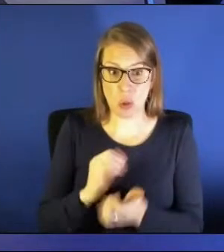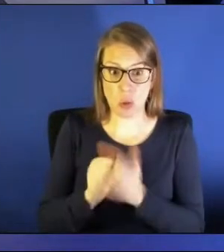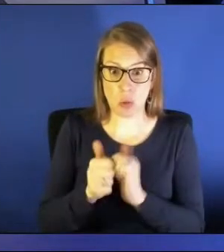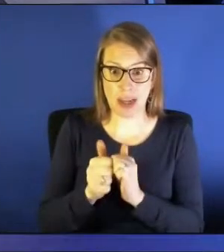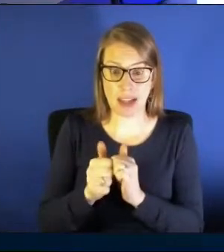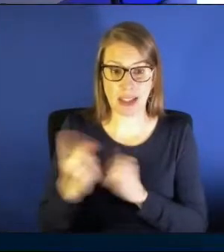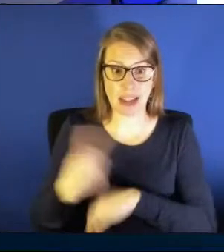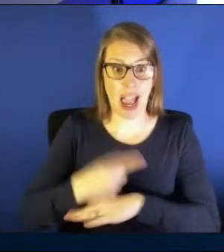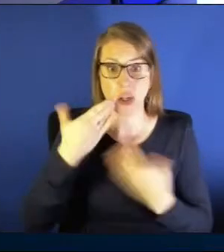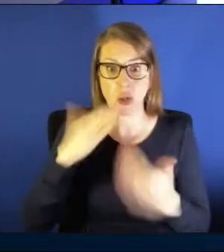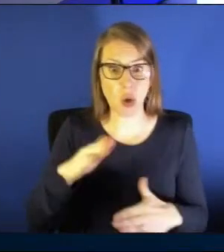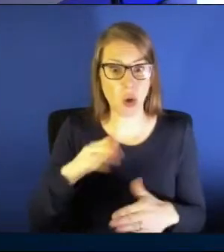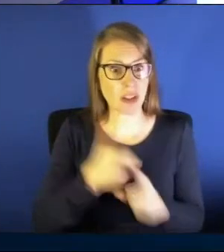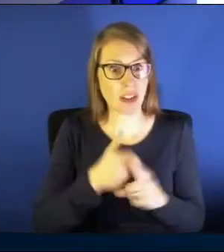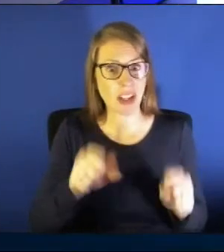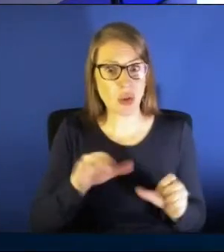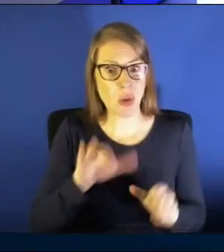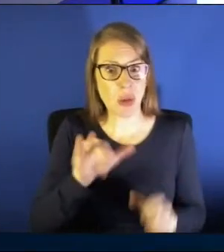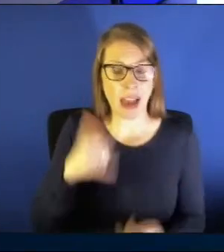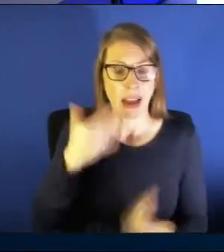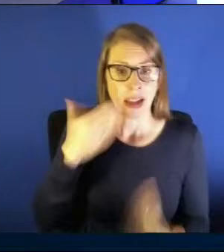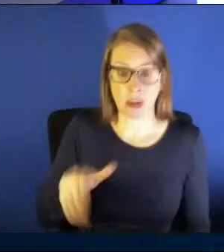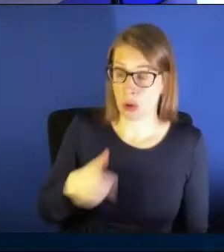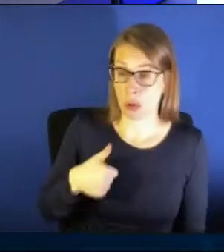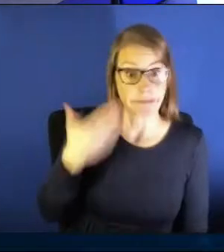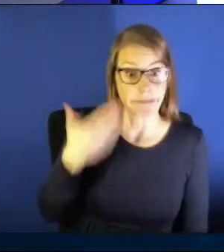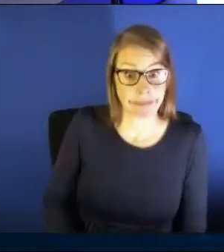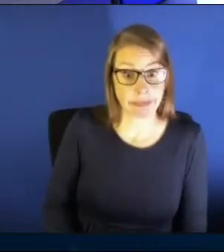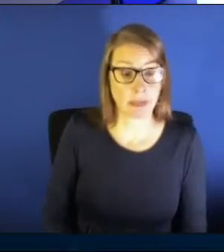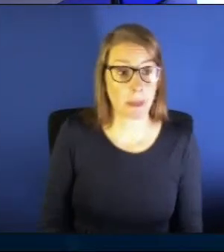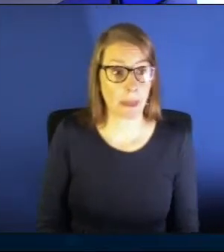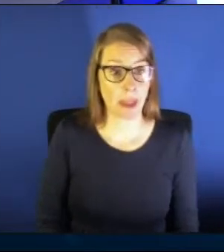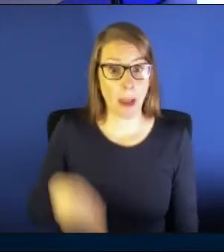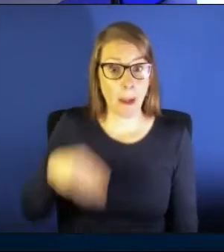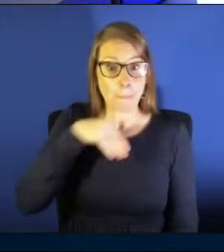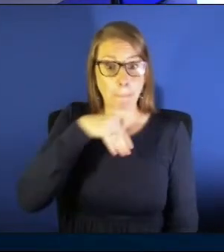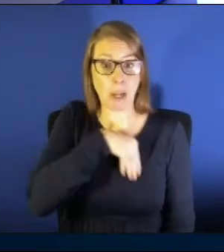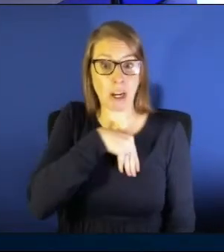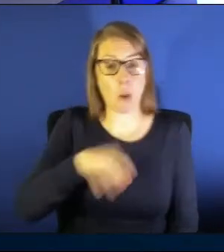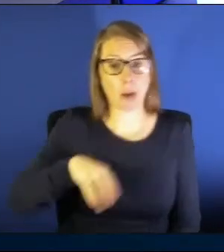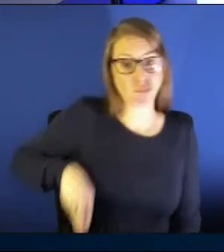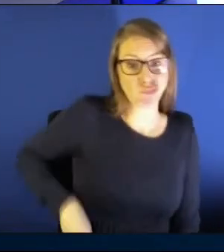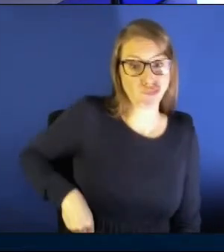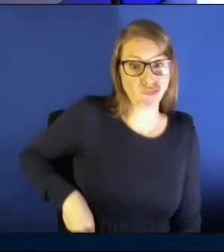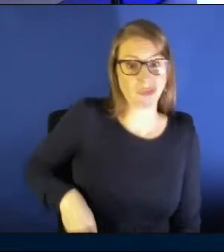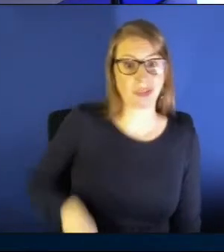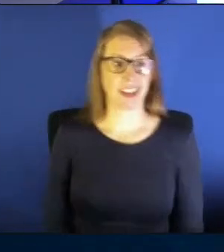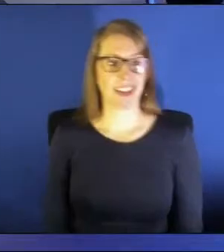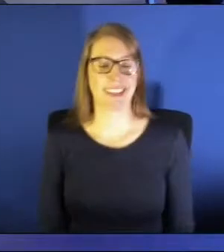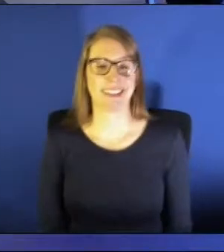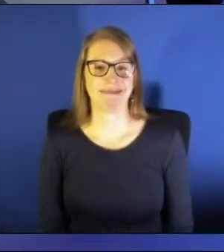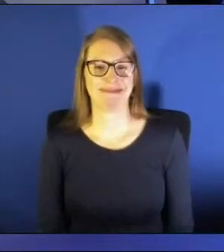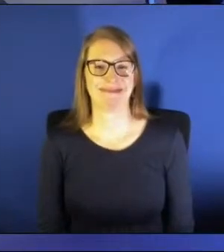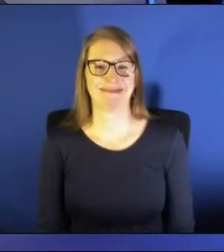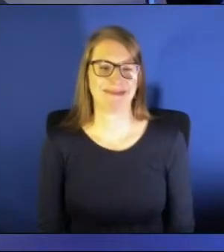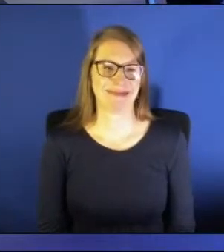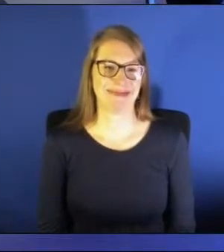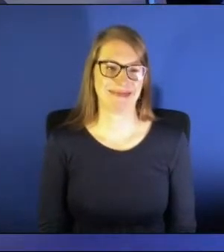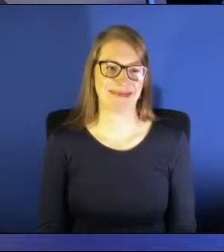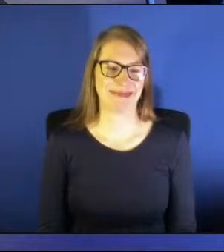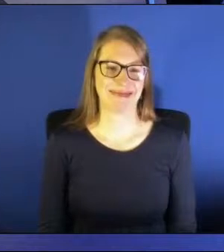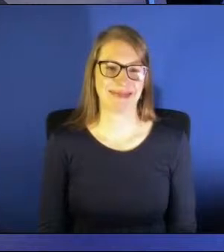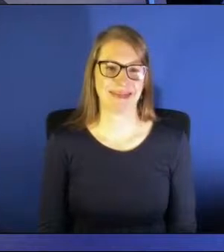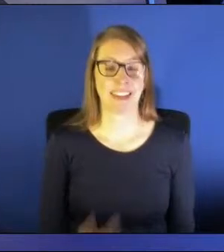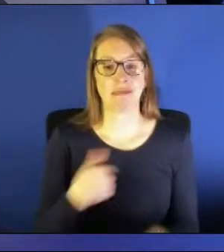could do that. I don't know. Okay. Put it in your pocket. Yeah, I like that. Okay, so we talked about this. I don't